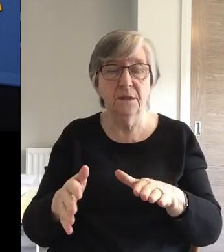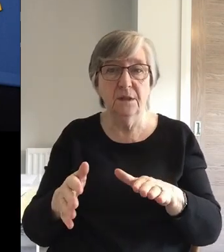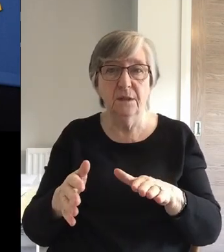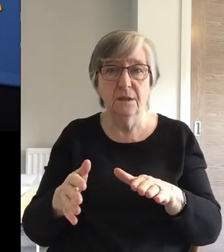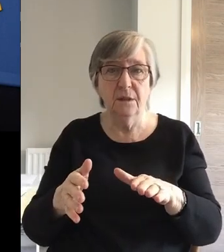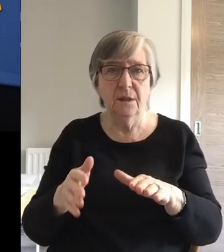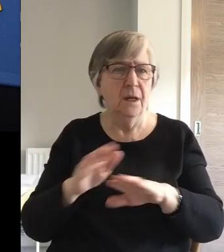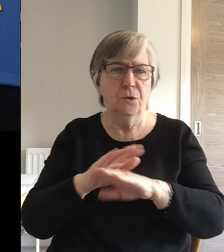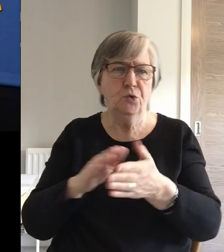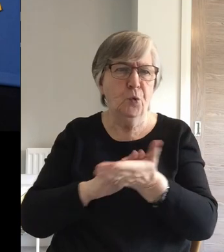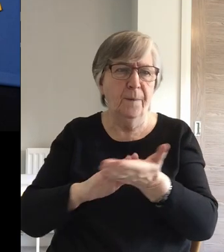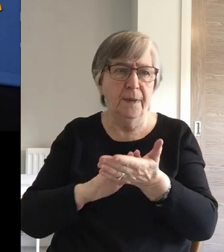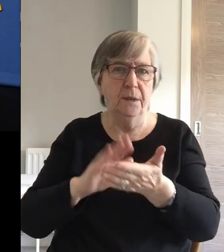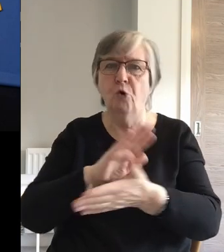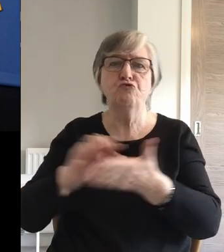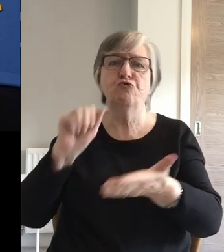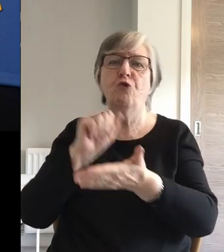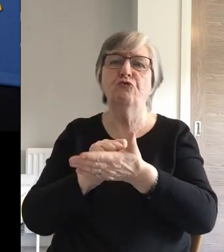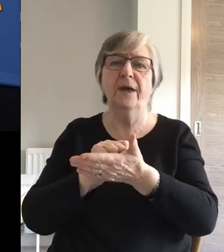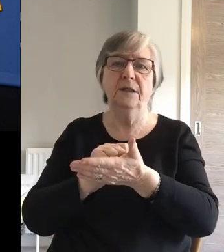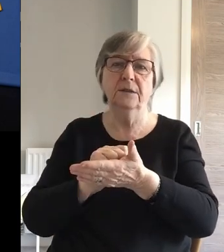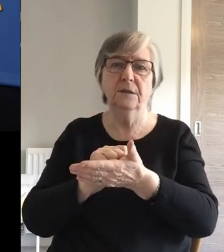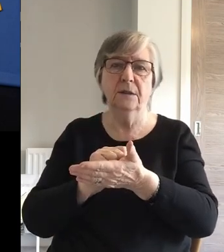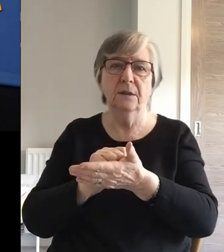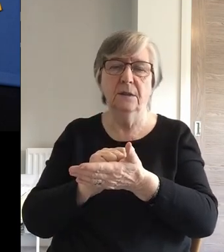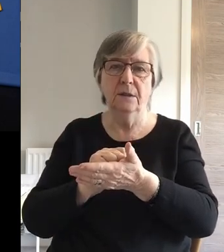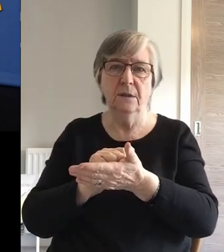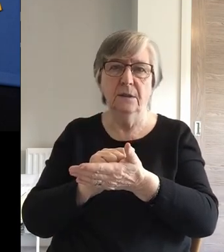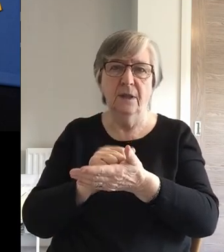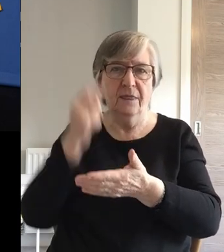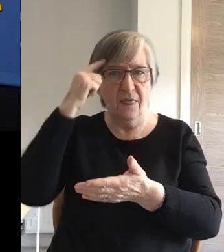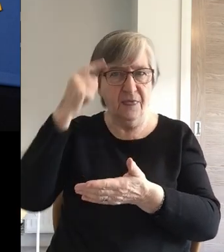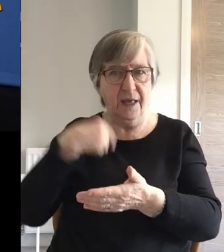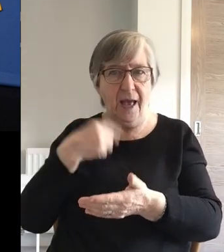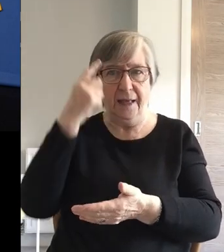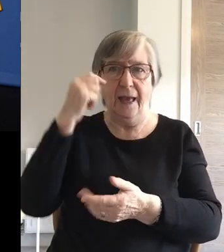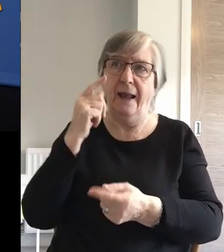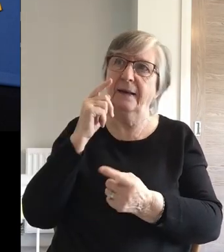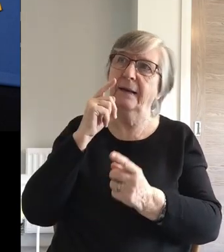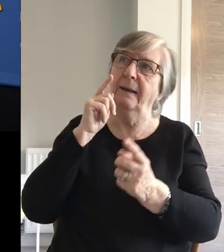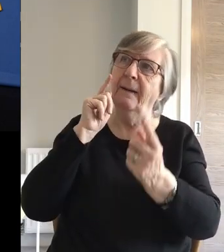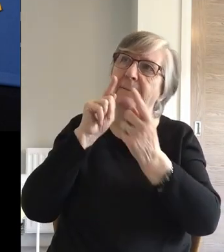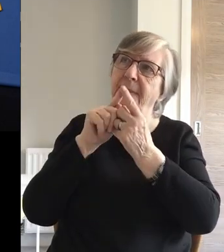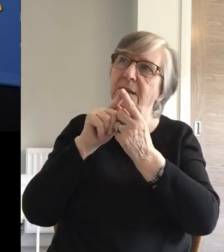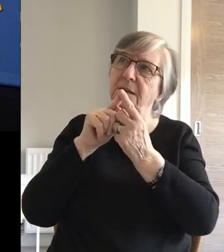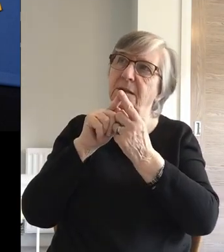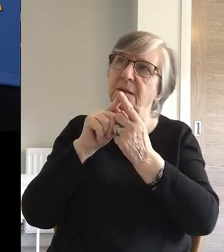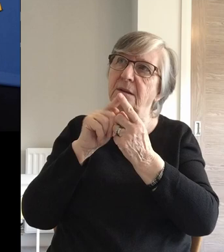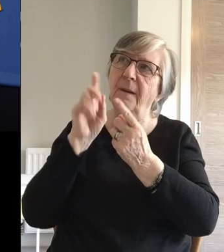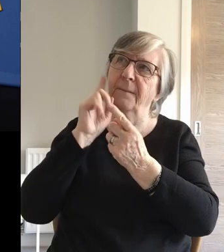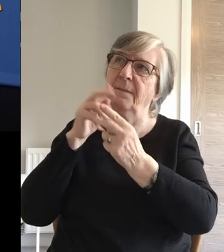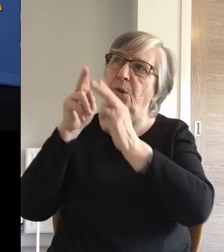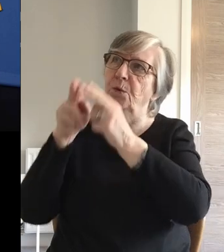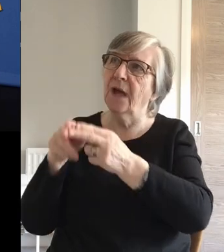it's not right to suppose that we can see and meet with our loved ones in God's eternity.